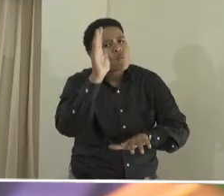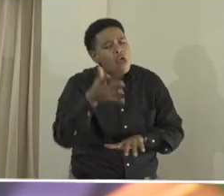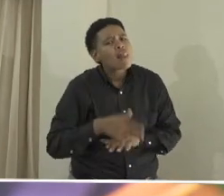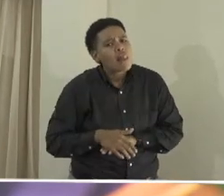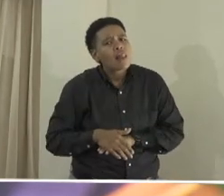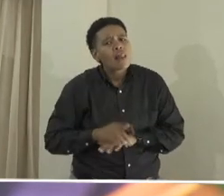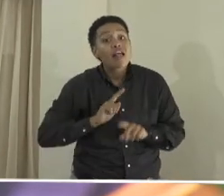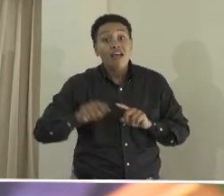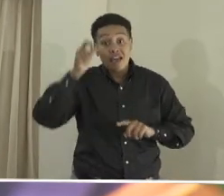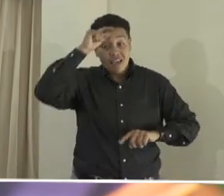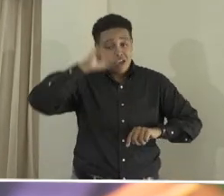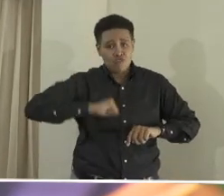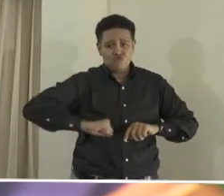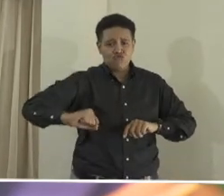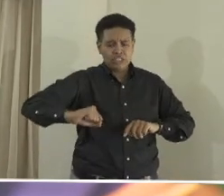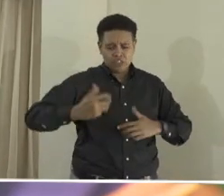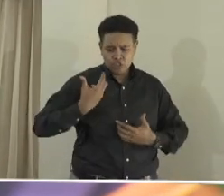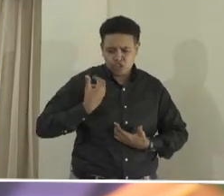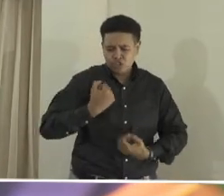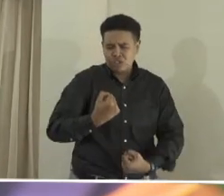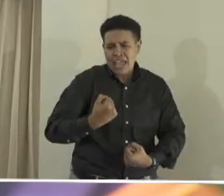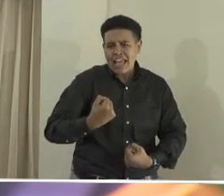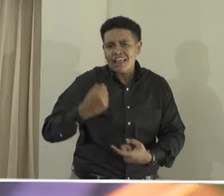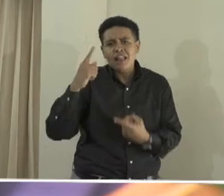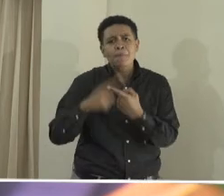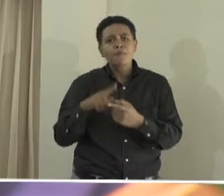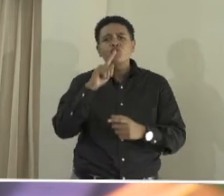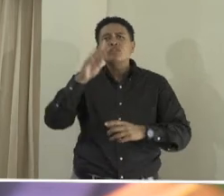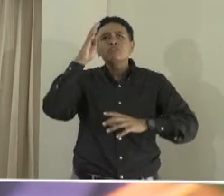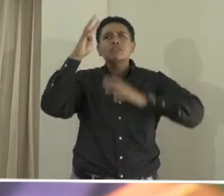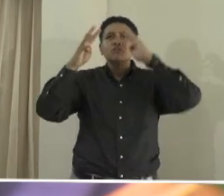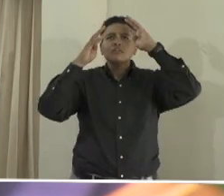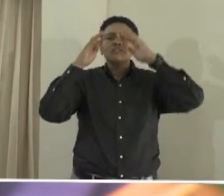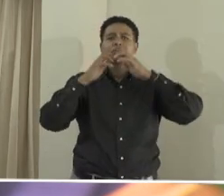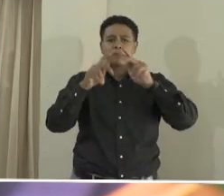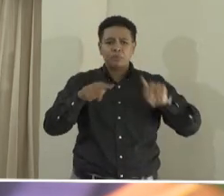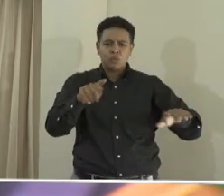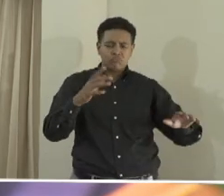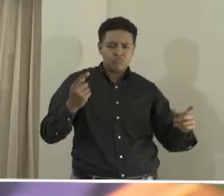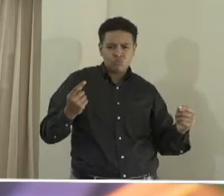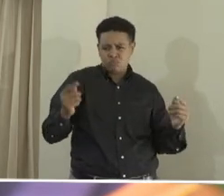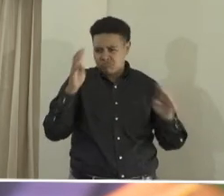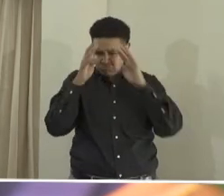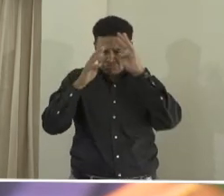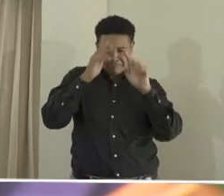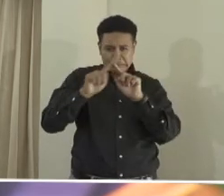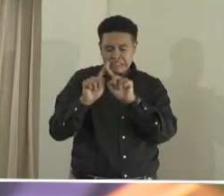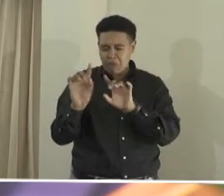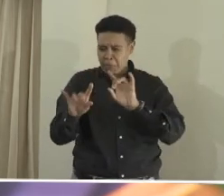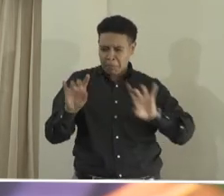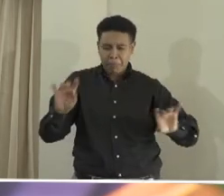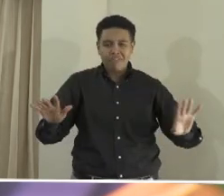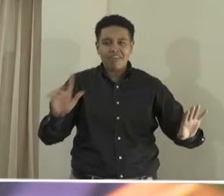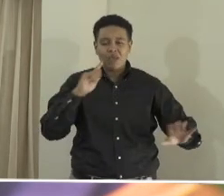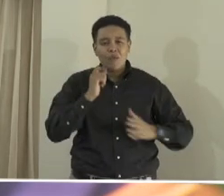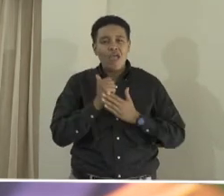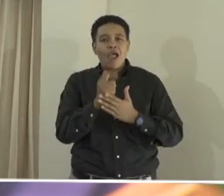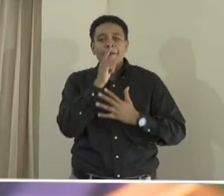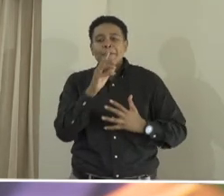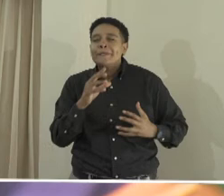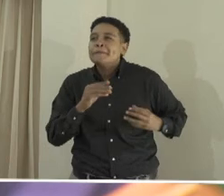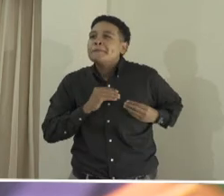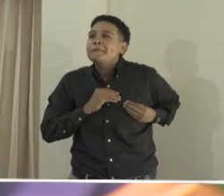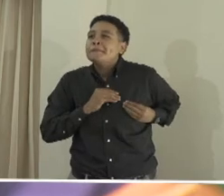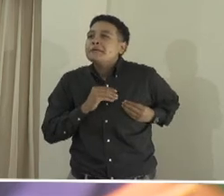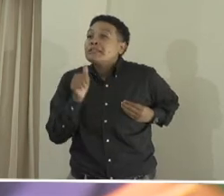but the resilience, strength, and creativity of our people will help us to embrace the uncertainties